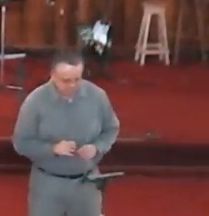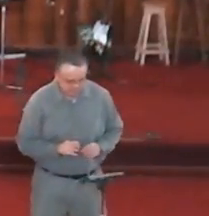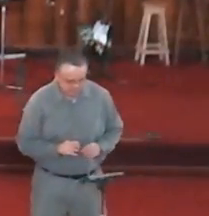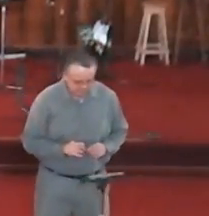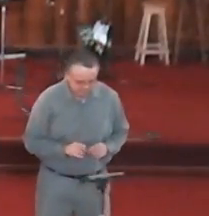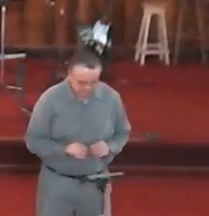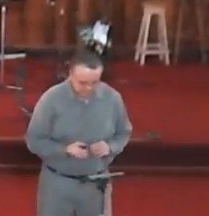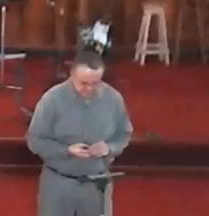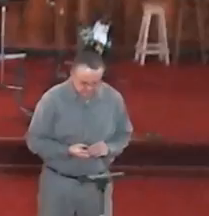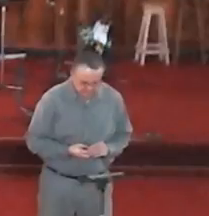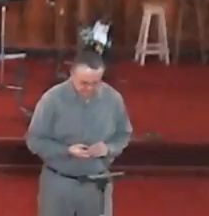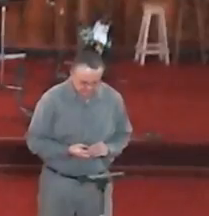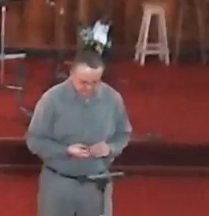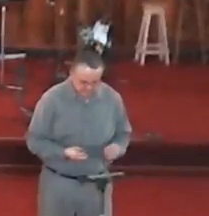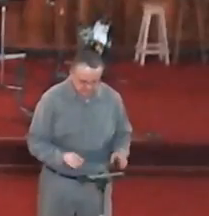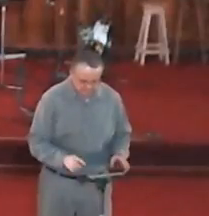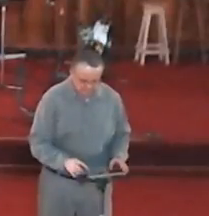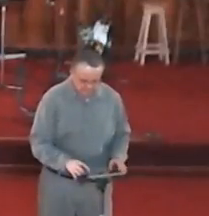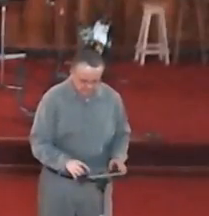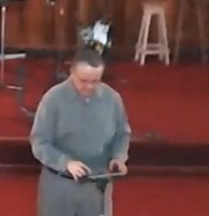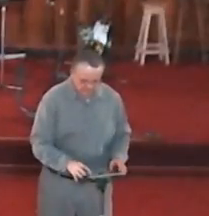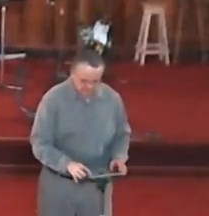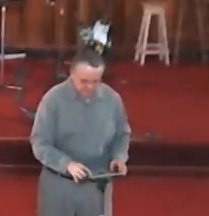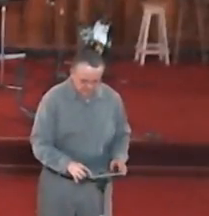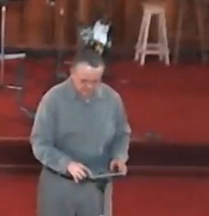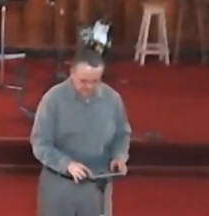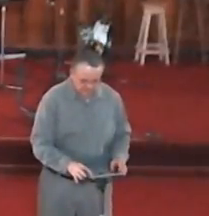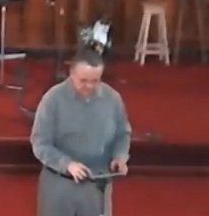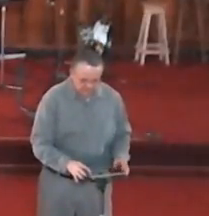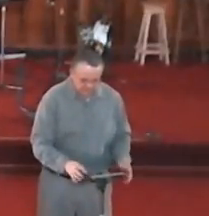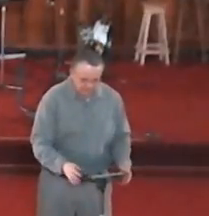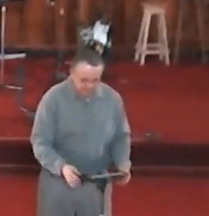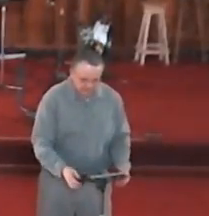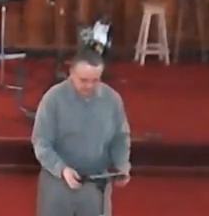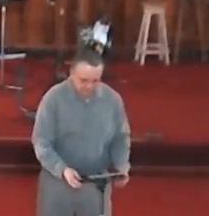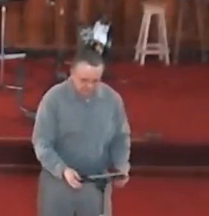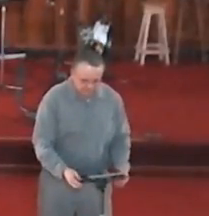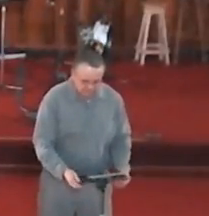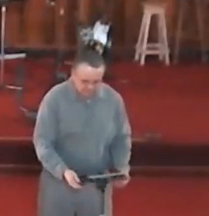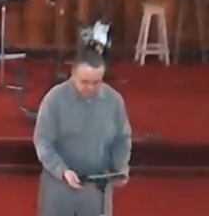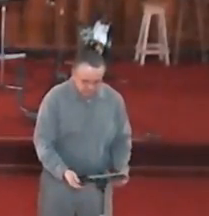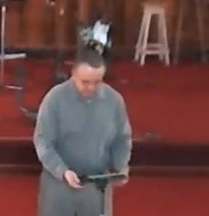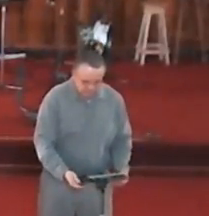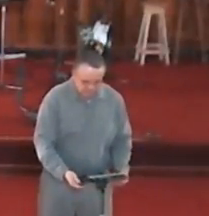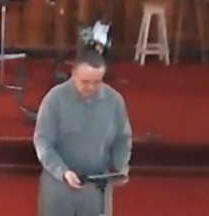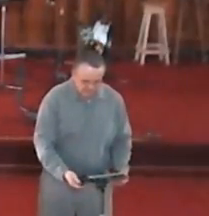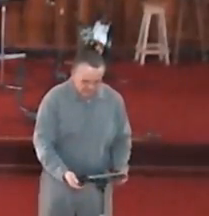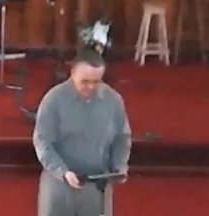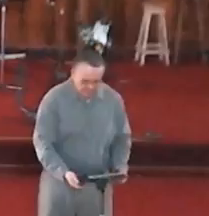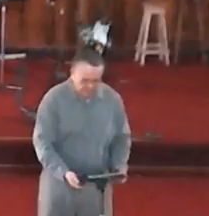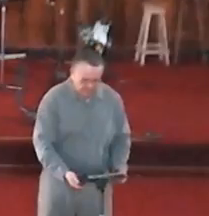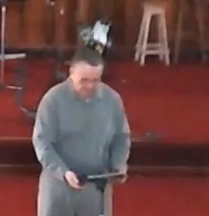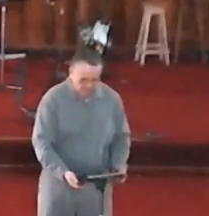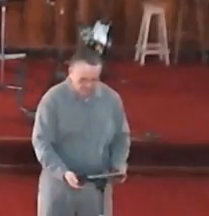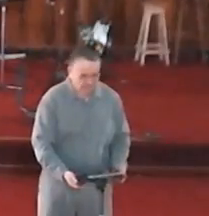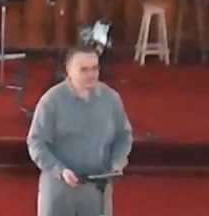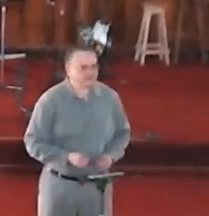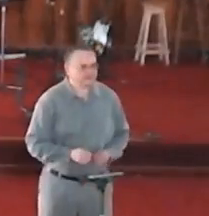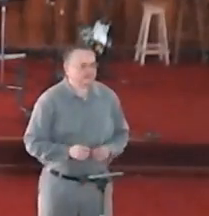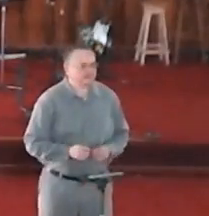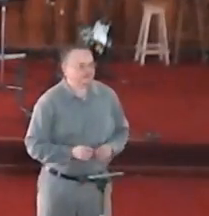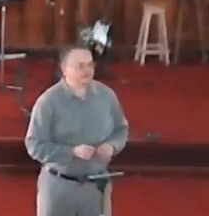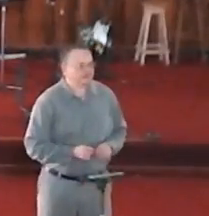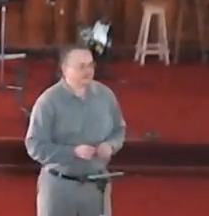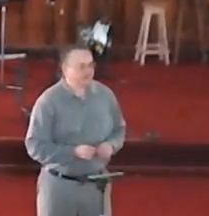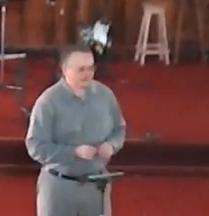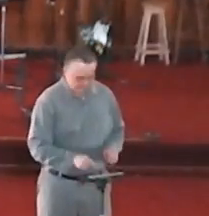In fact, in verse 30, we see the first mention of elders in the early church. Así lo hicieron mandando su ofrenda a los ancianos. It says this they